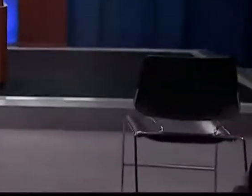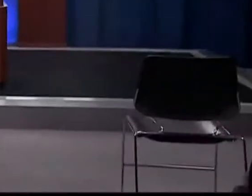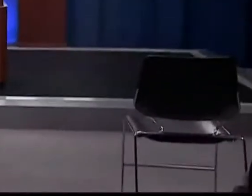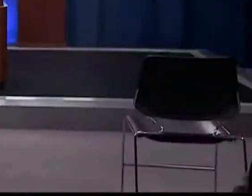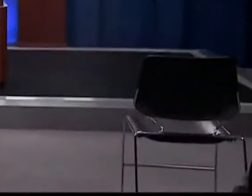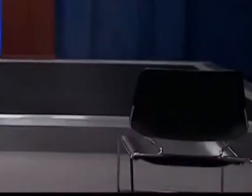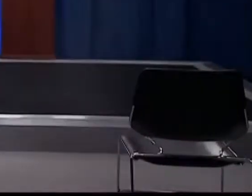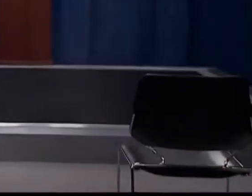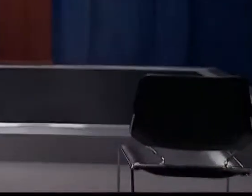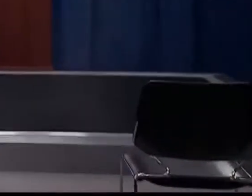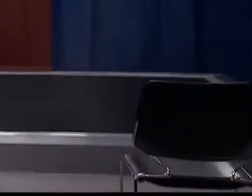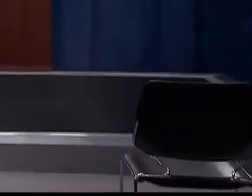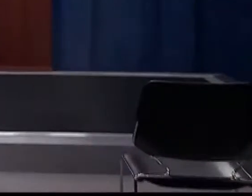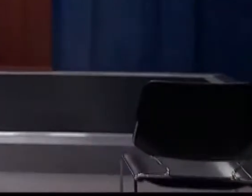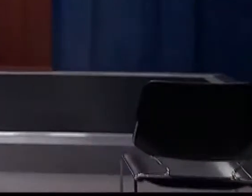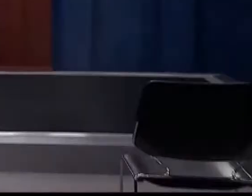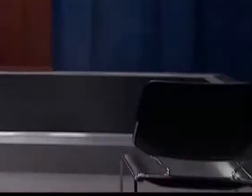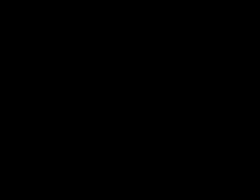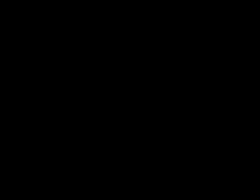Afternoon, everybody.